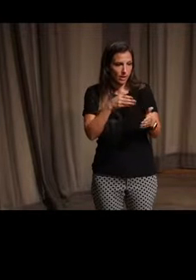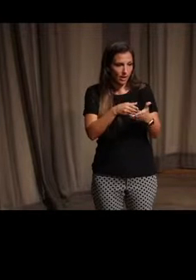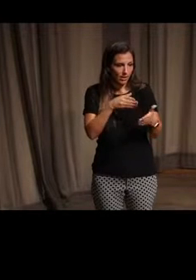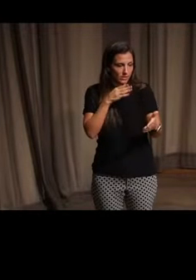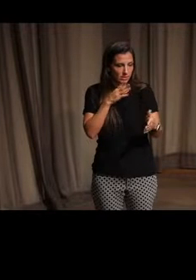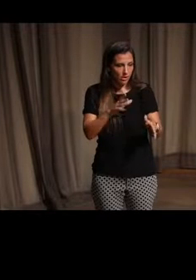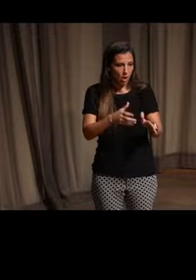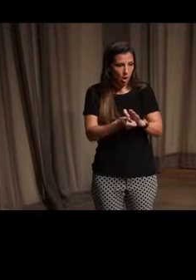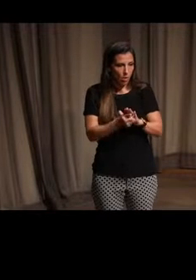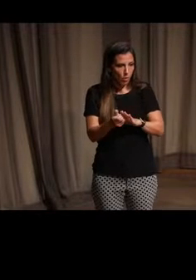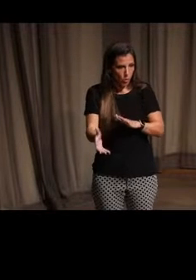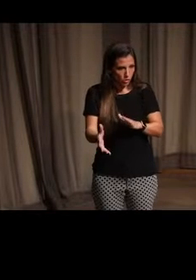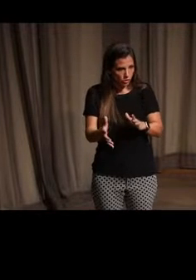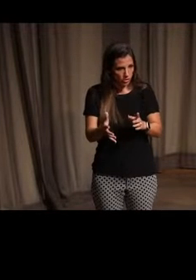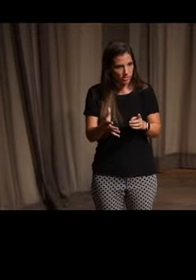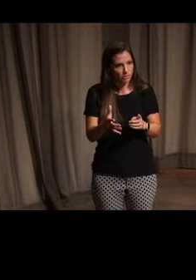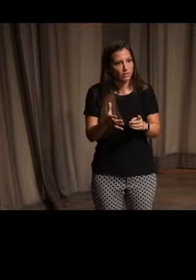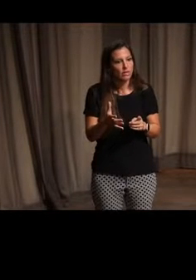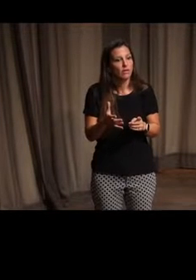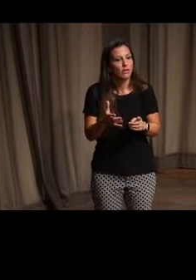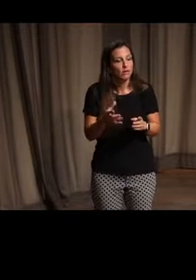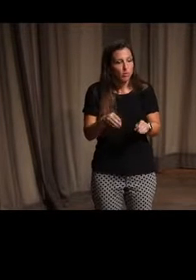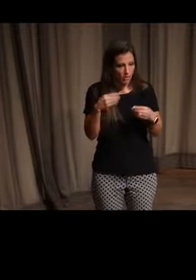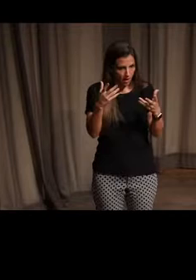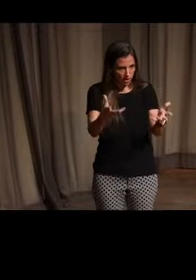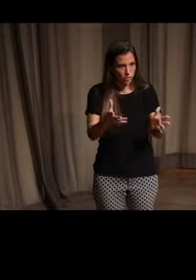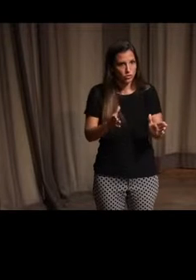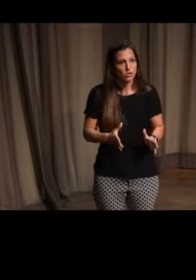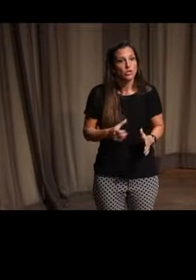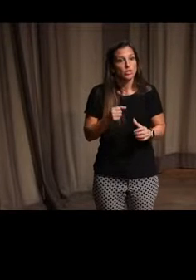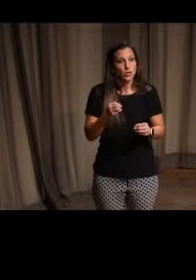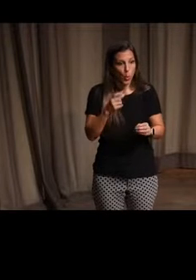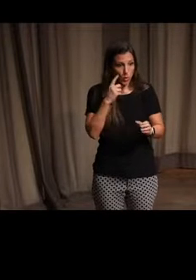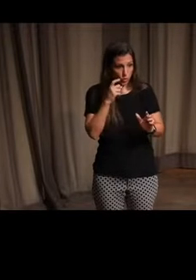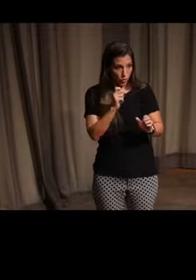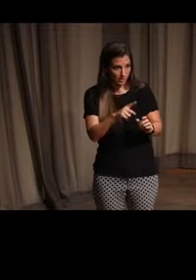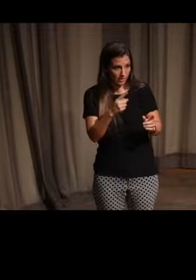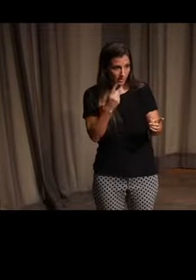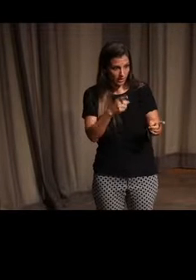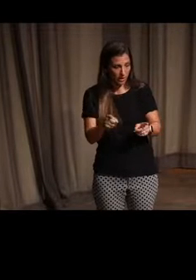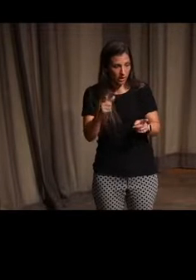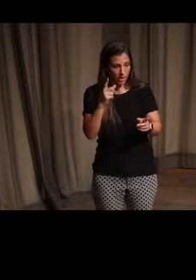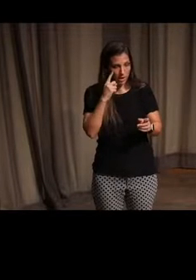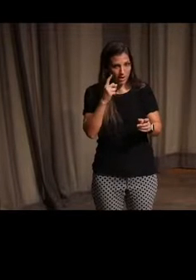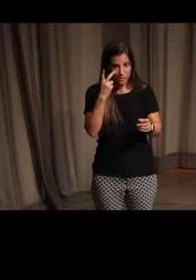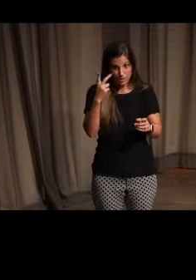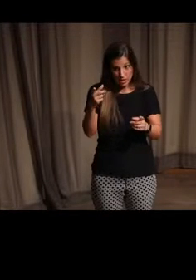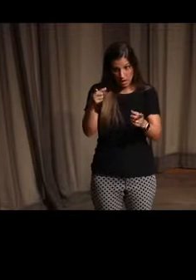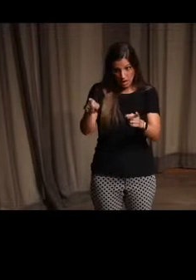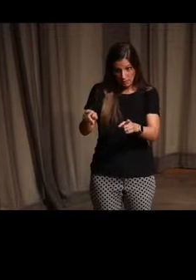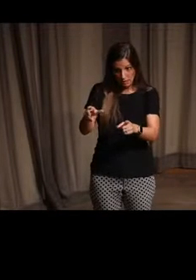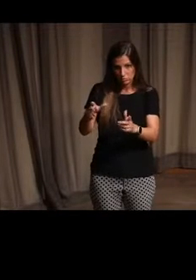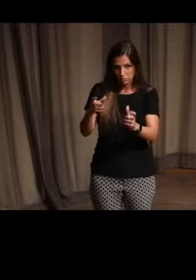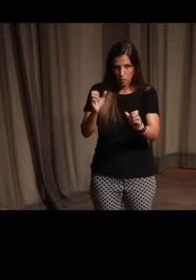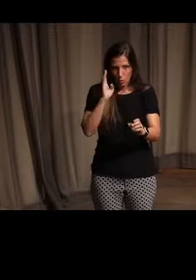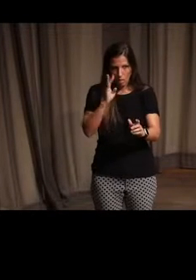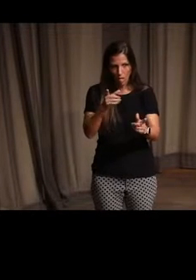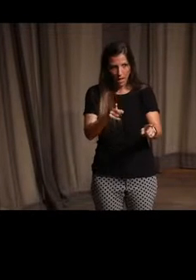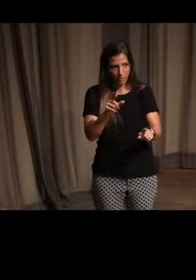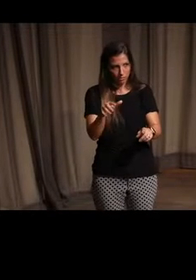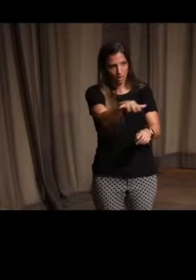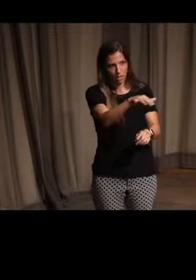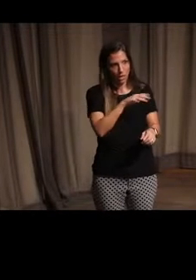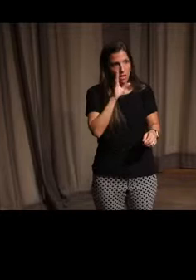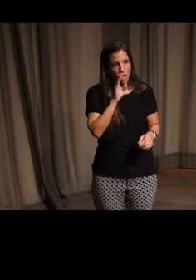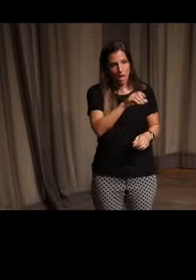abortion providers. So when you see one state do something, beware of the fact that it'll soon happen somewhere else. And one of the ways that we